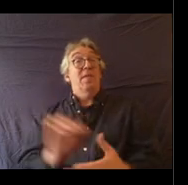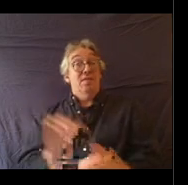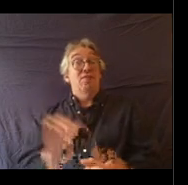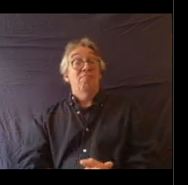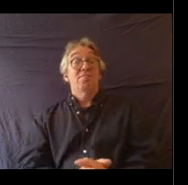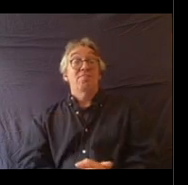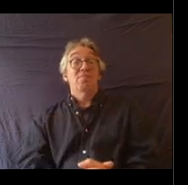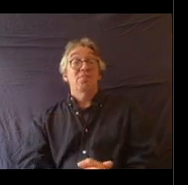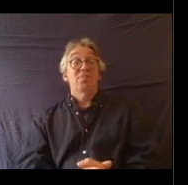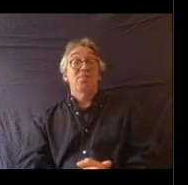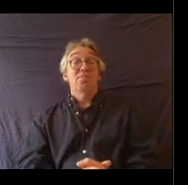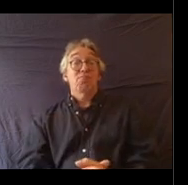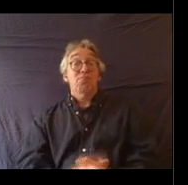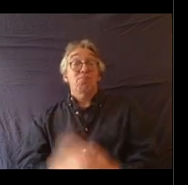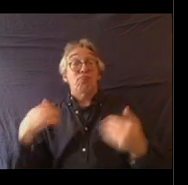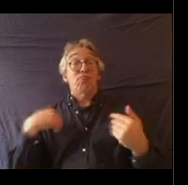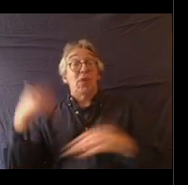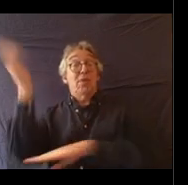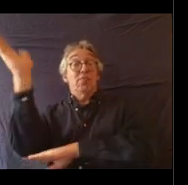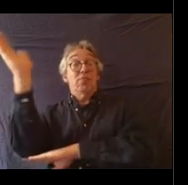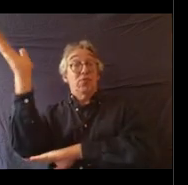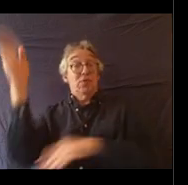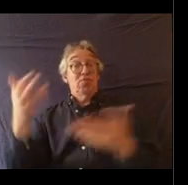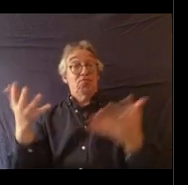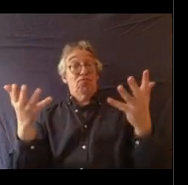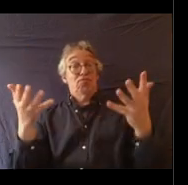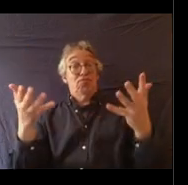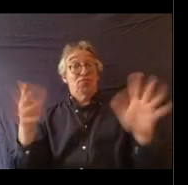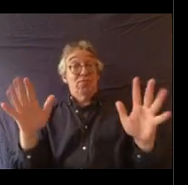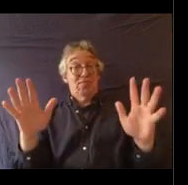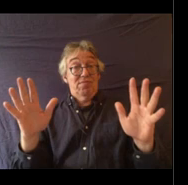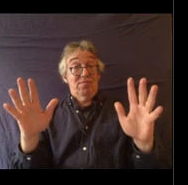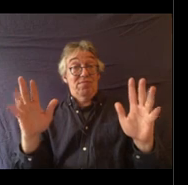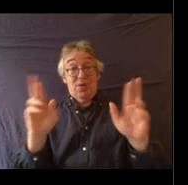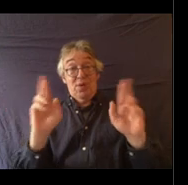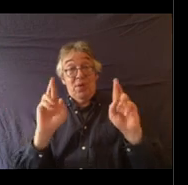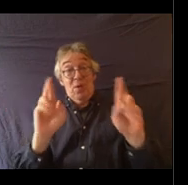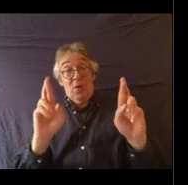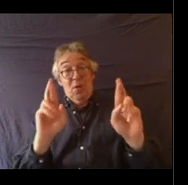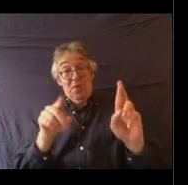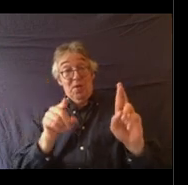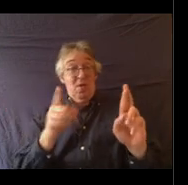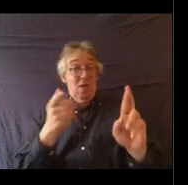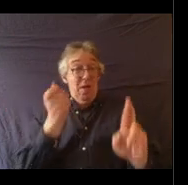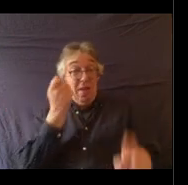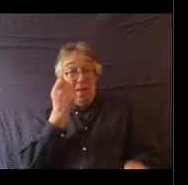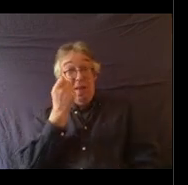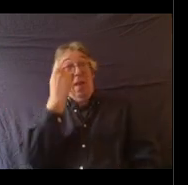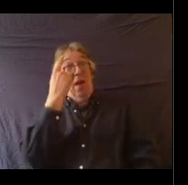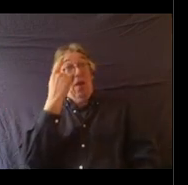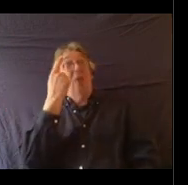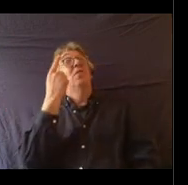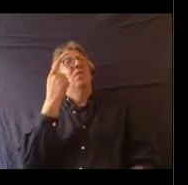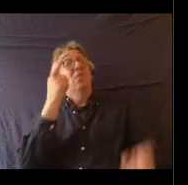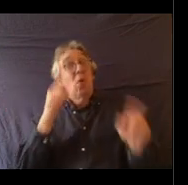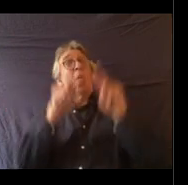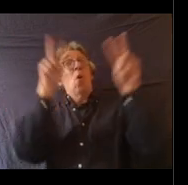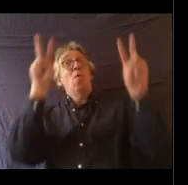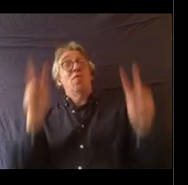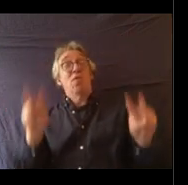So yes, this was my presentation on the AVMSD. I hope you have a little bit an overview on the really